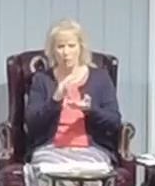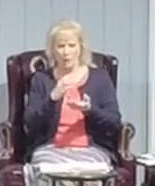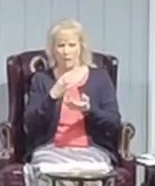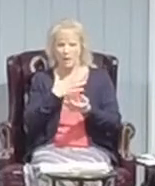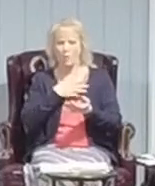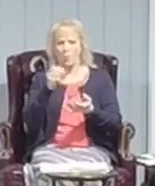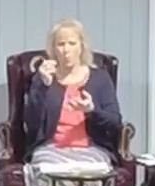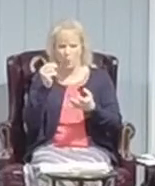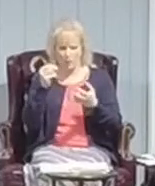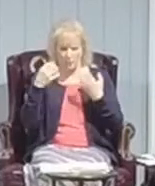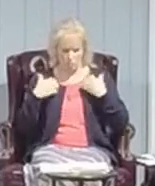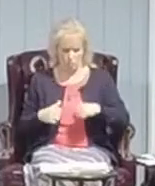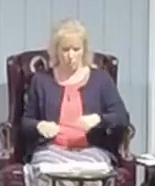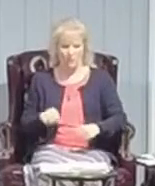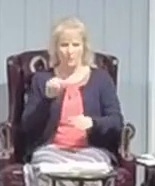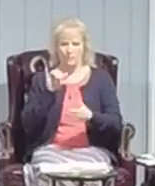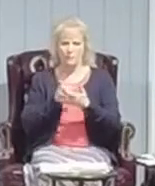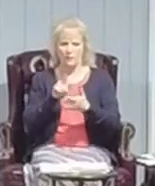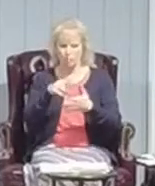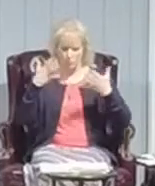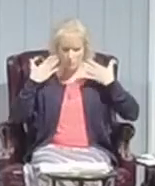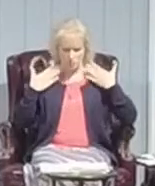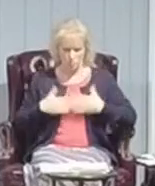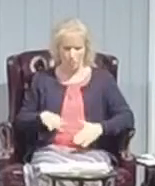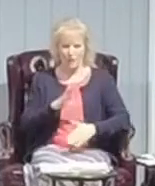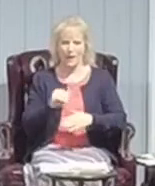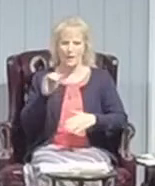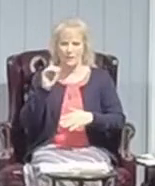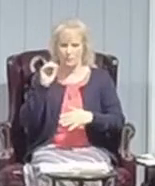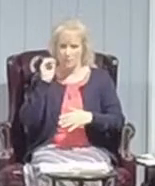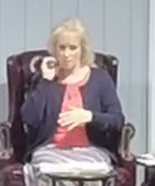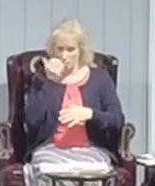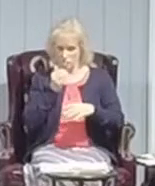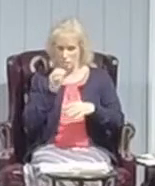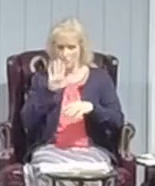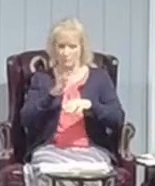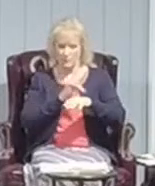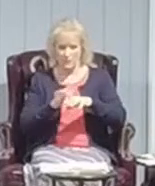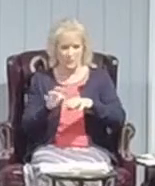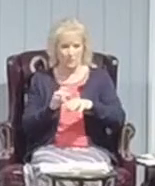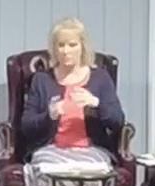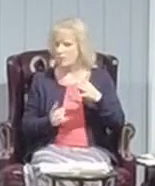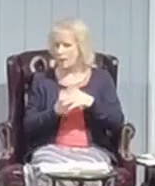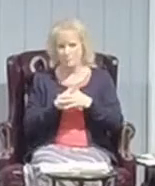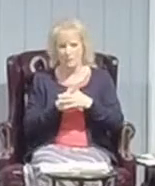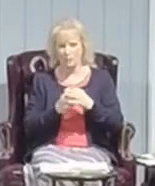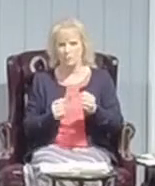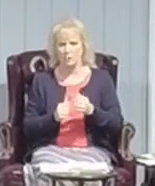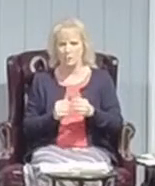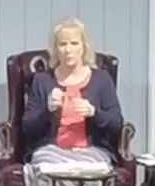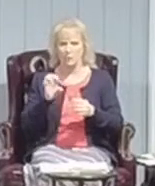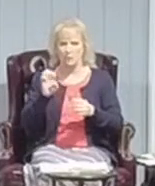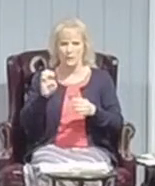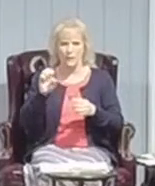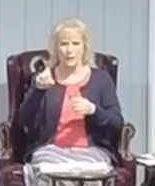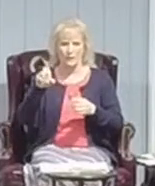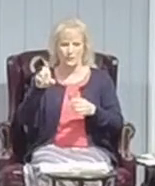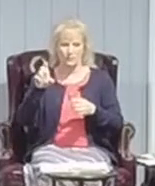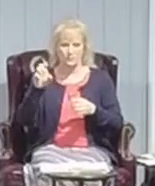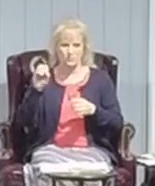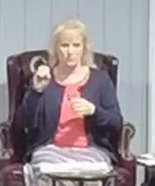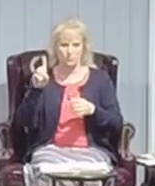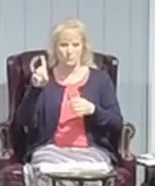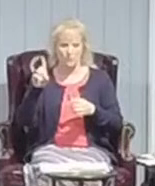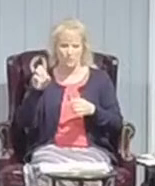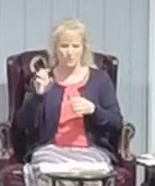raiment, that thou mayest be clothed, and that the shame of thy nakedness do not appear. In Exodus 32, 25, and Moses